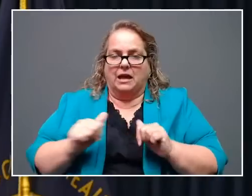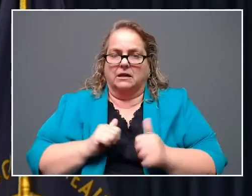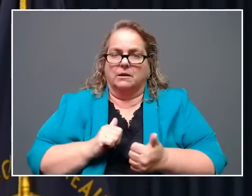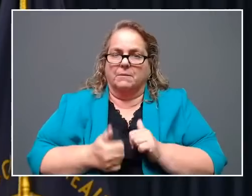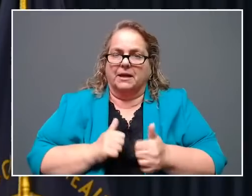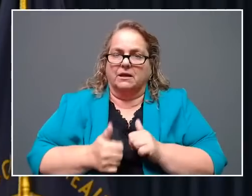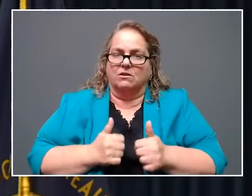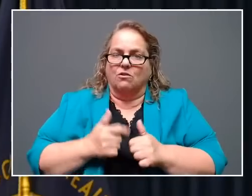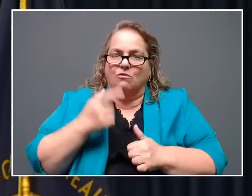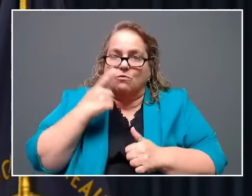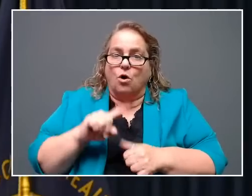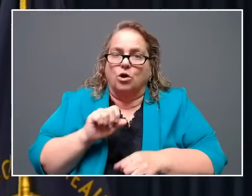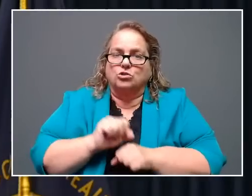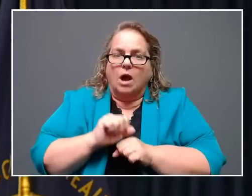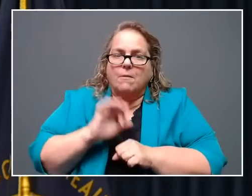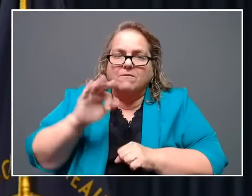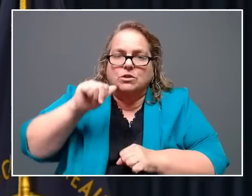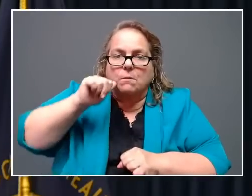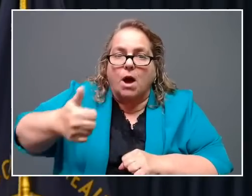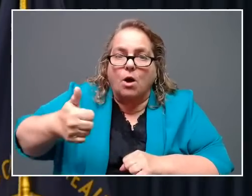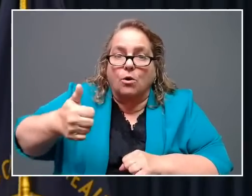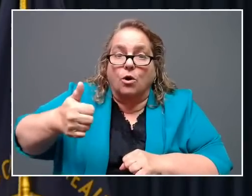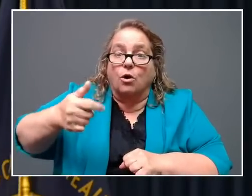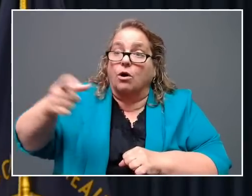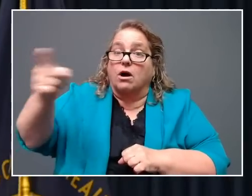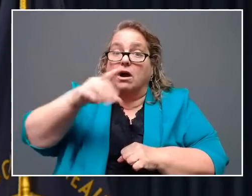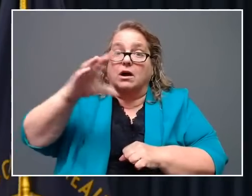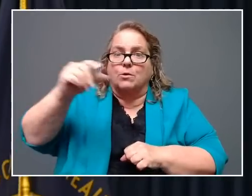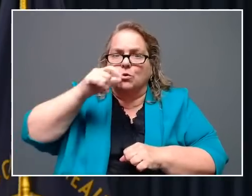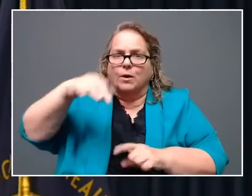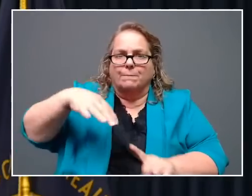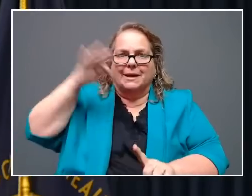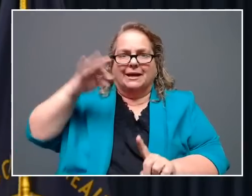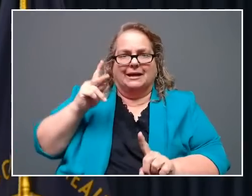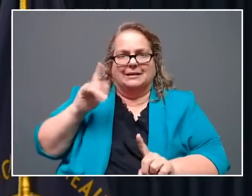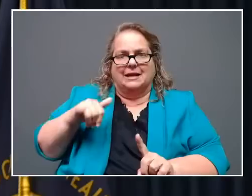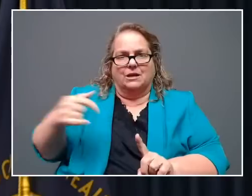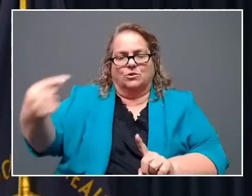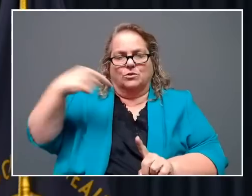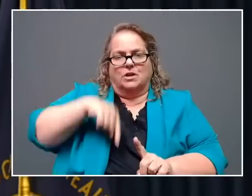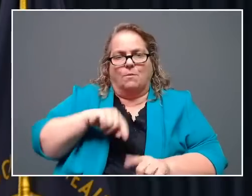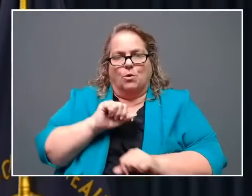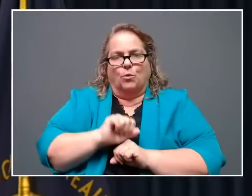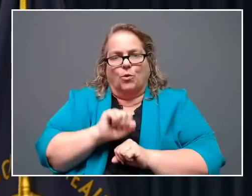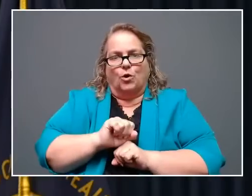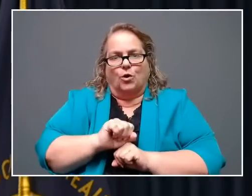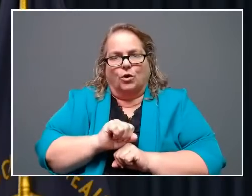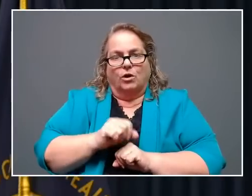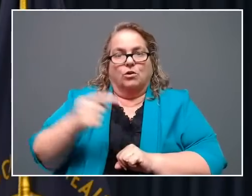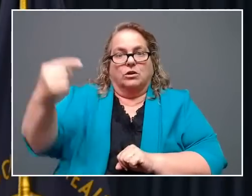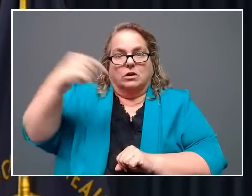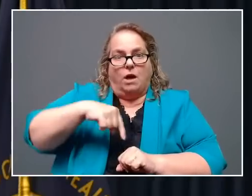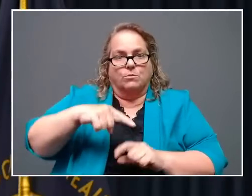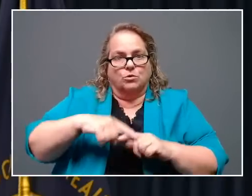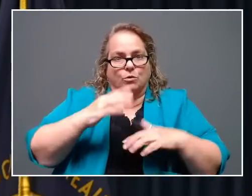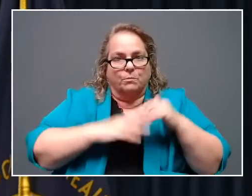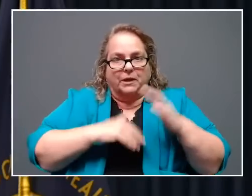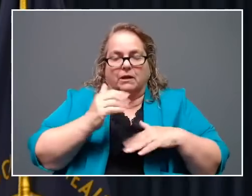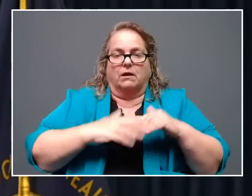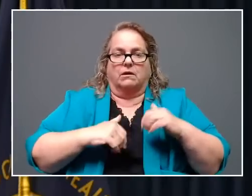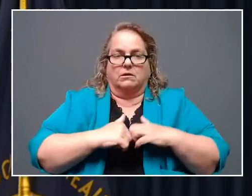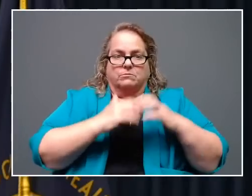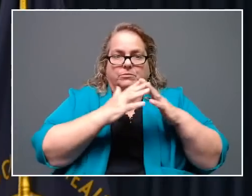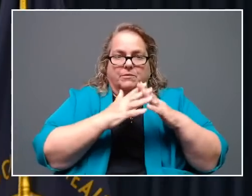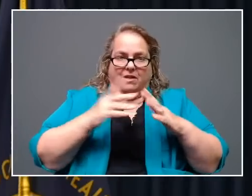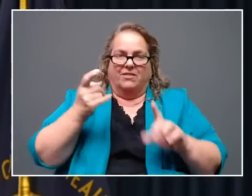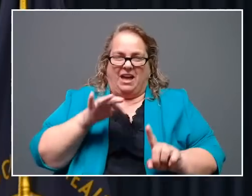so than ever before in my lifetime as we continue to build the most sophisticated, the biggest, you pick it. We're doing